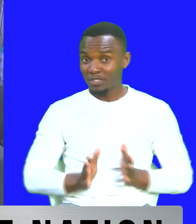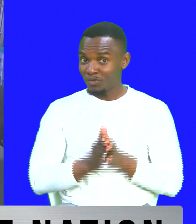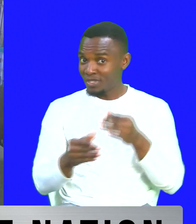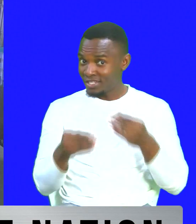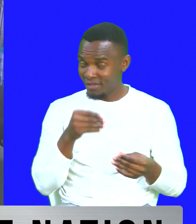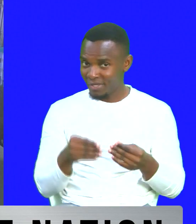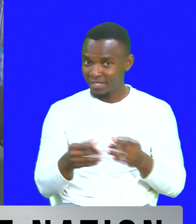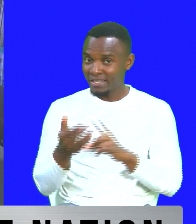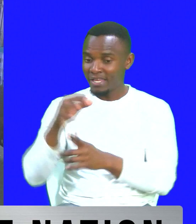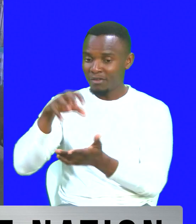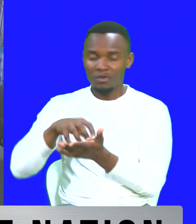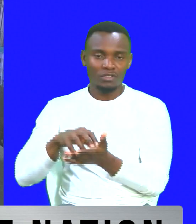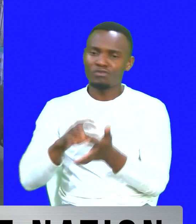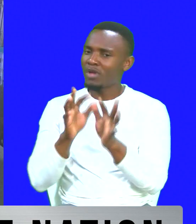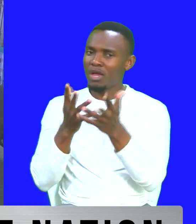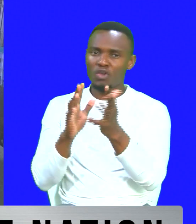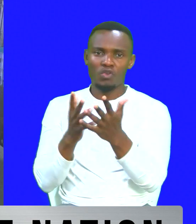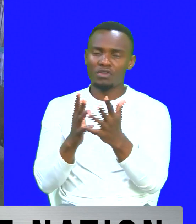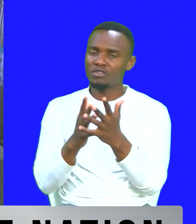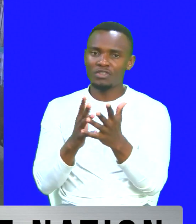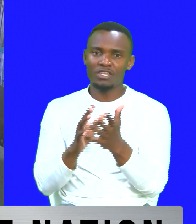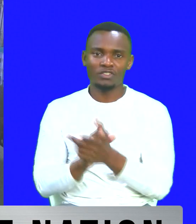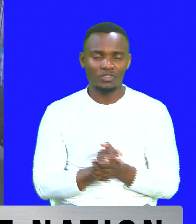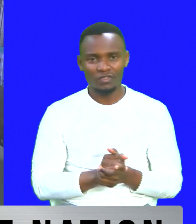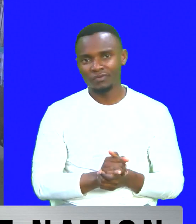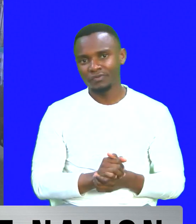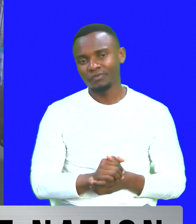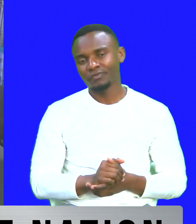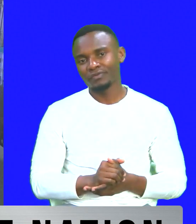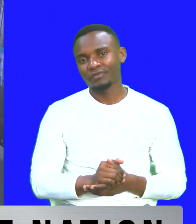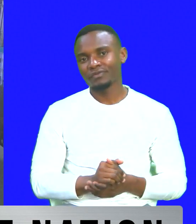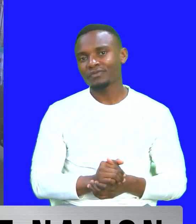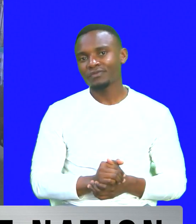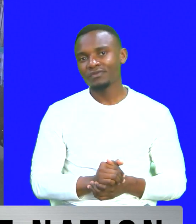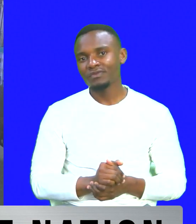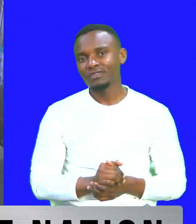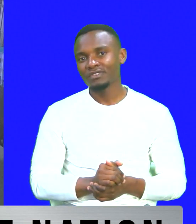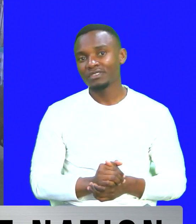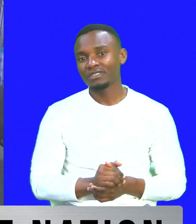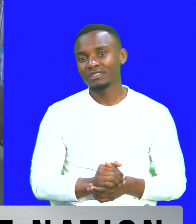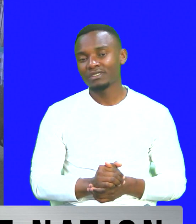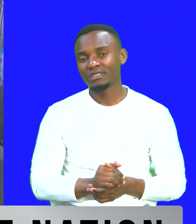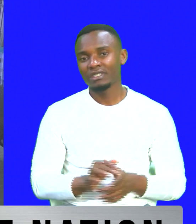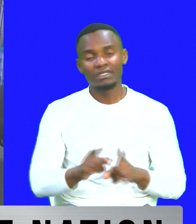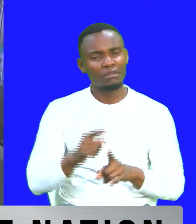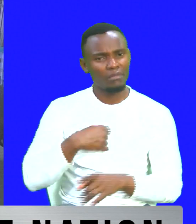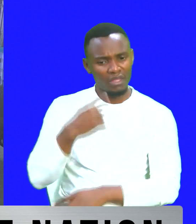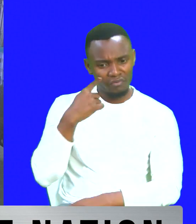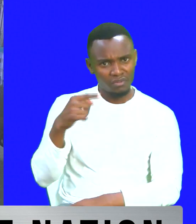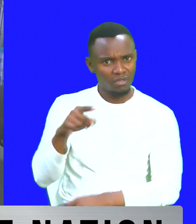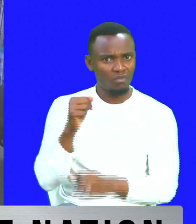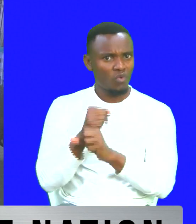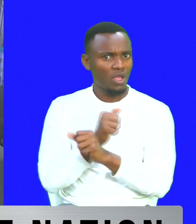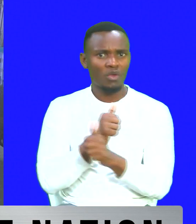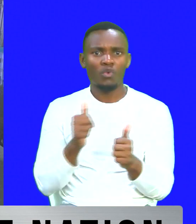Yes. Yeah. Congratulations to Muhesh. Yes. And wherever he has been, I've seen him perform well.